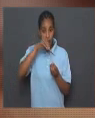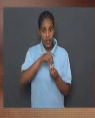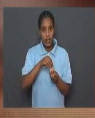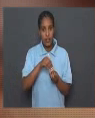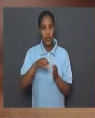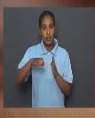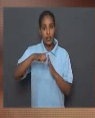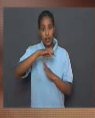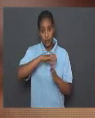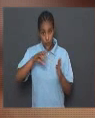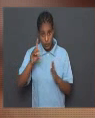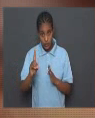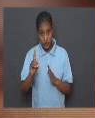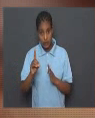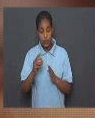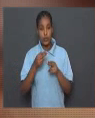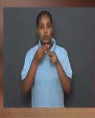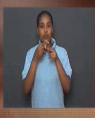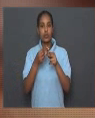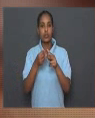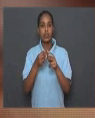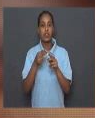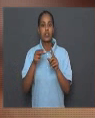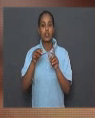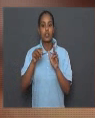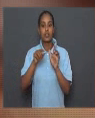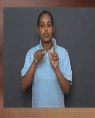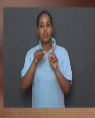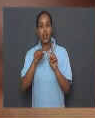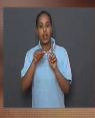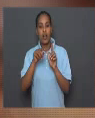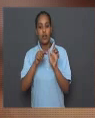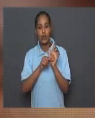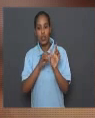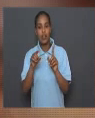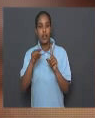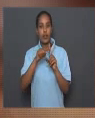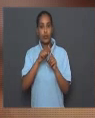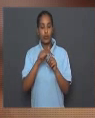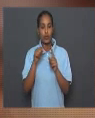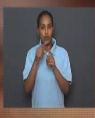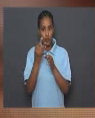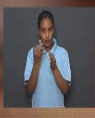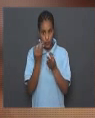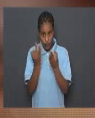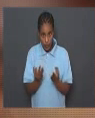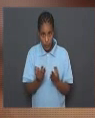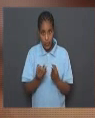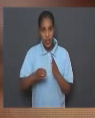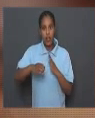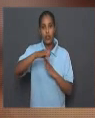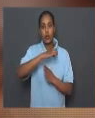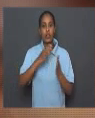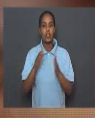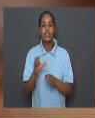as electrodes, known as the anode and cathode, to form electrolytic